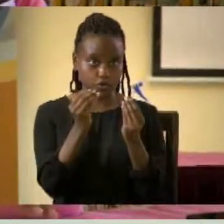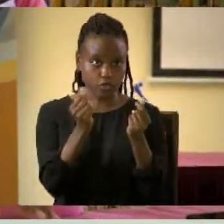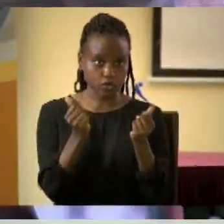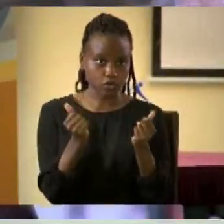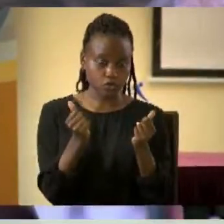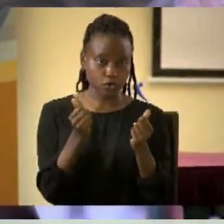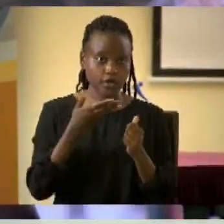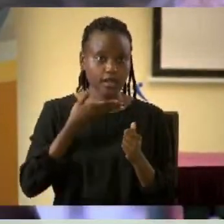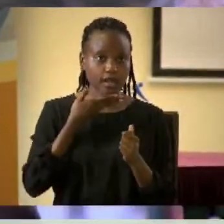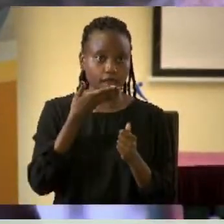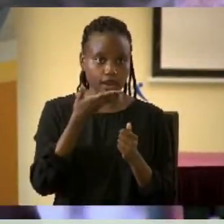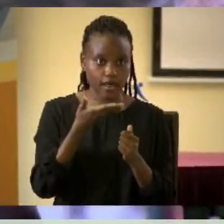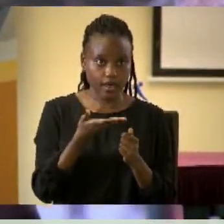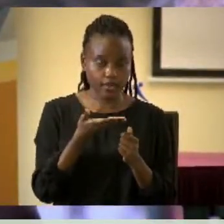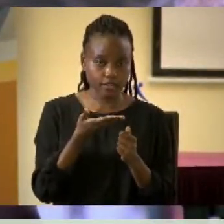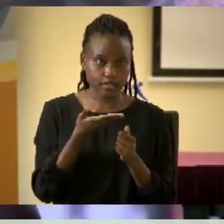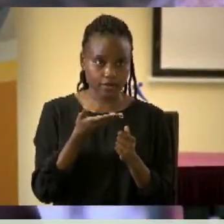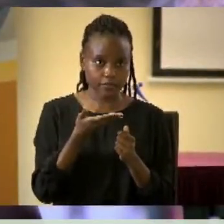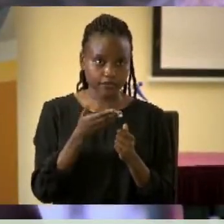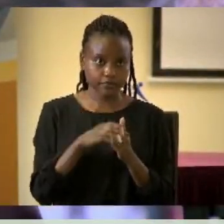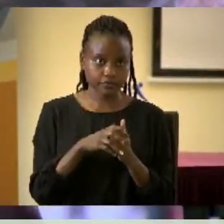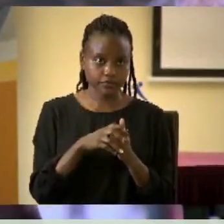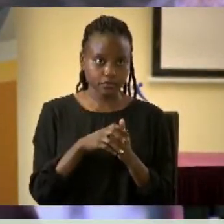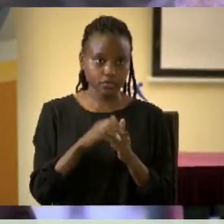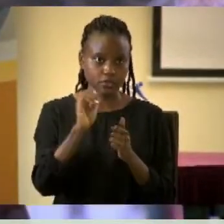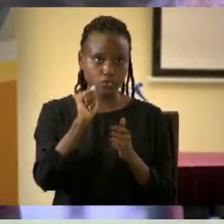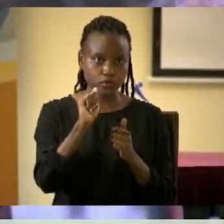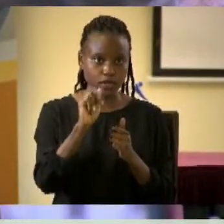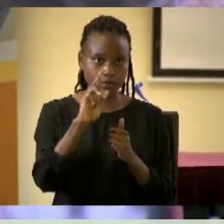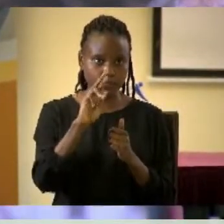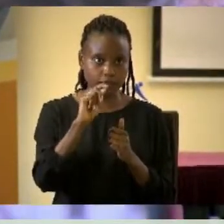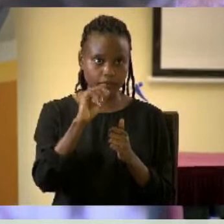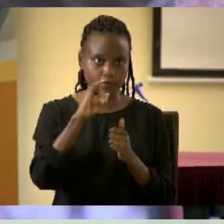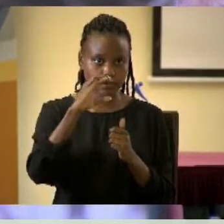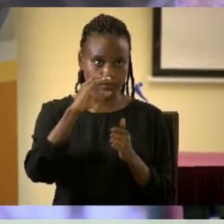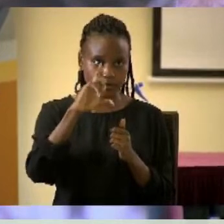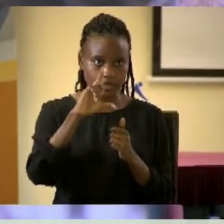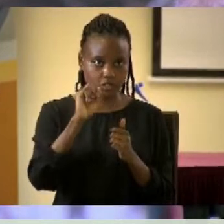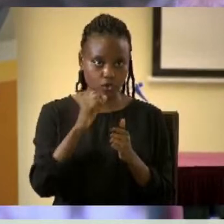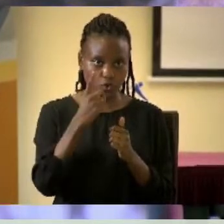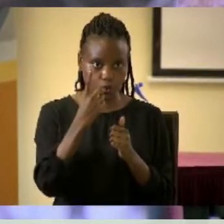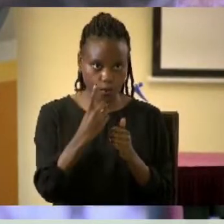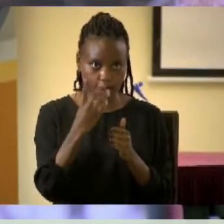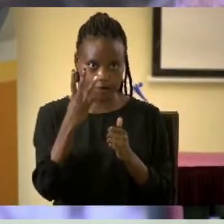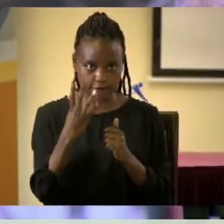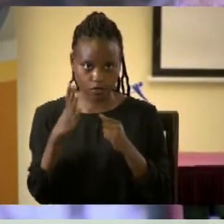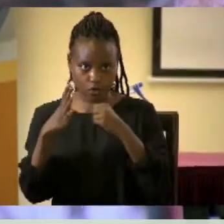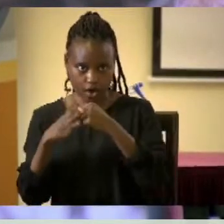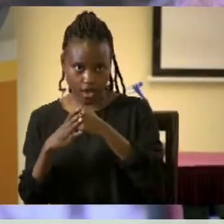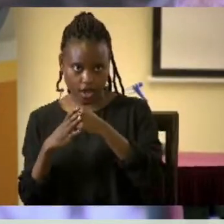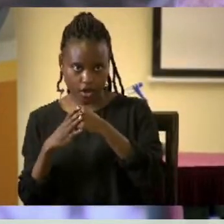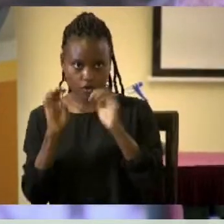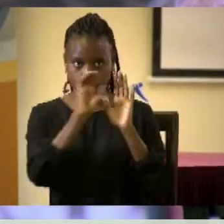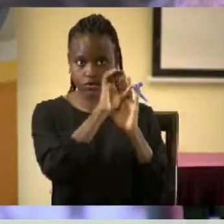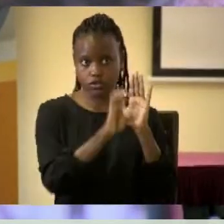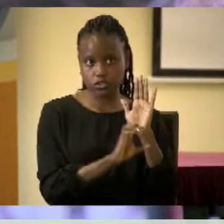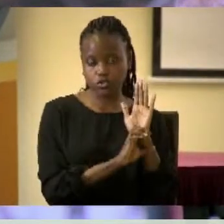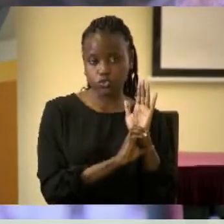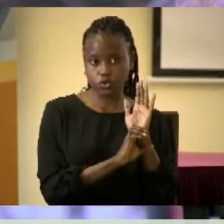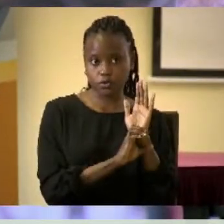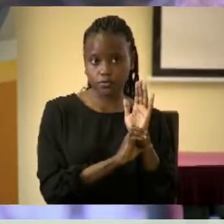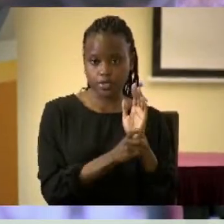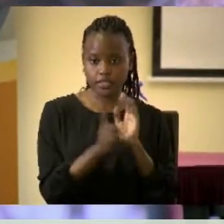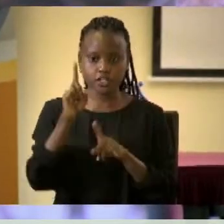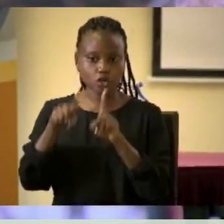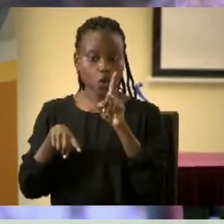answer to the call in Article 159 of the Constitution. These alternatives are